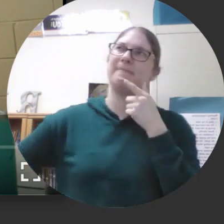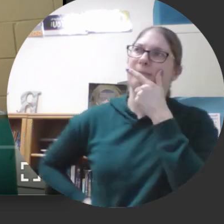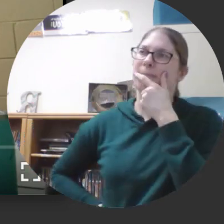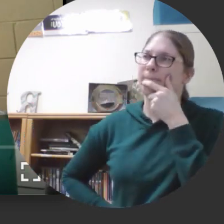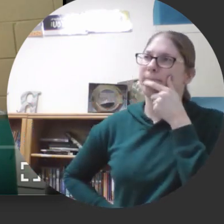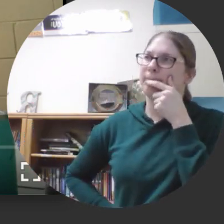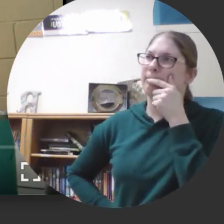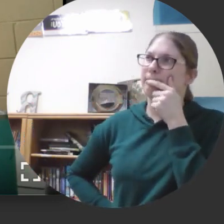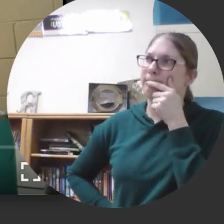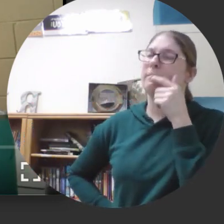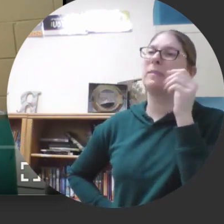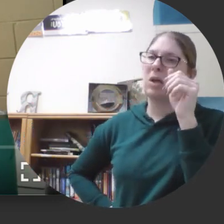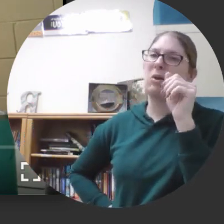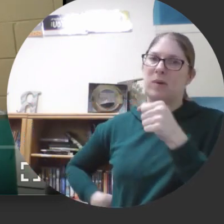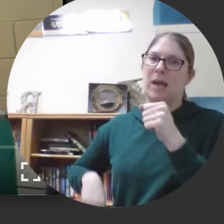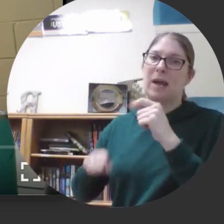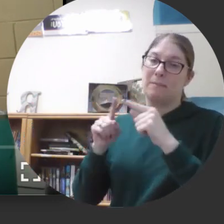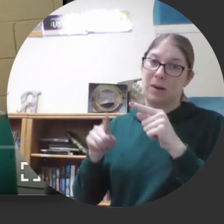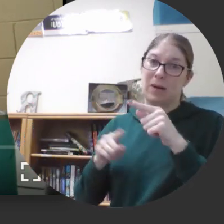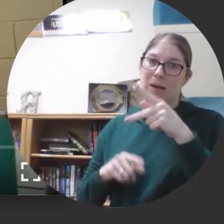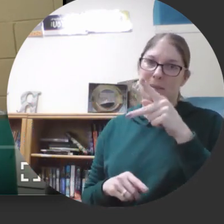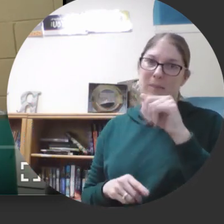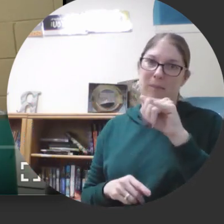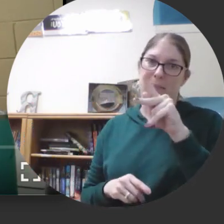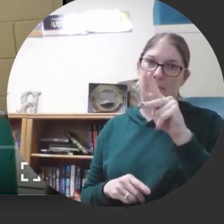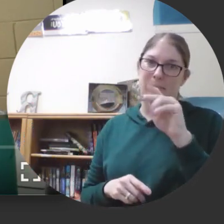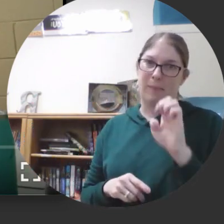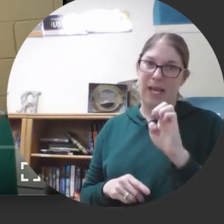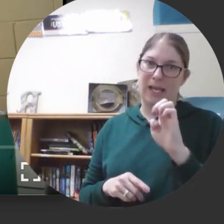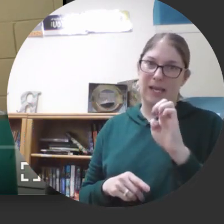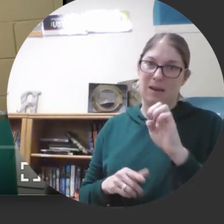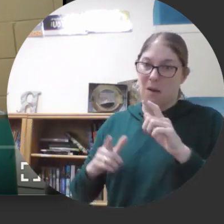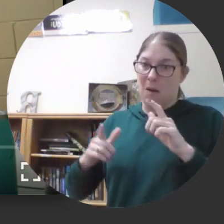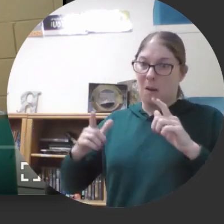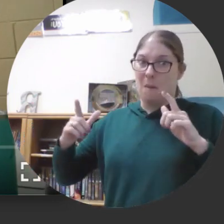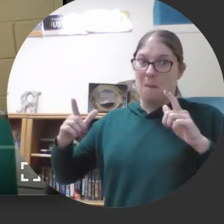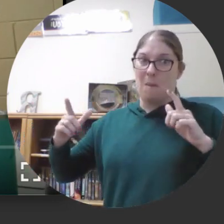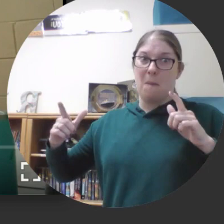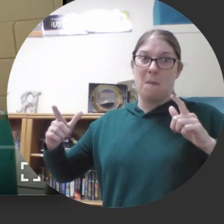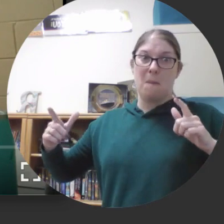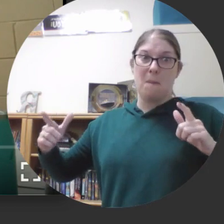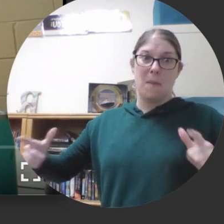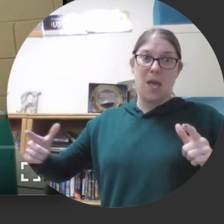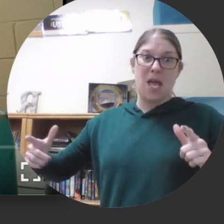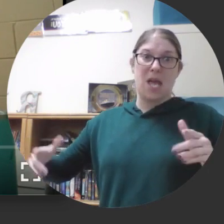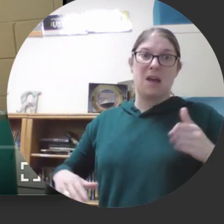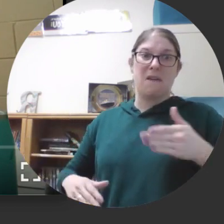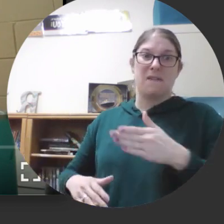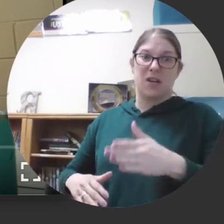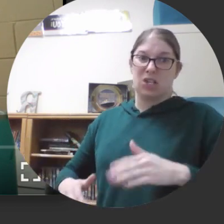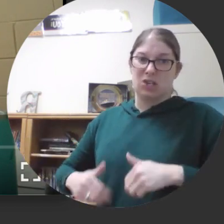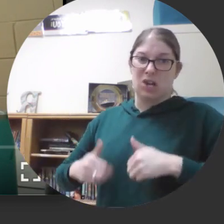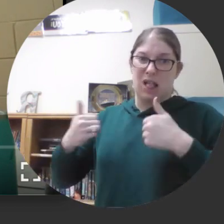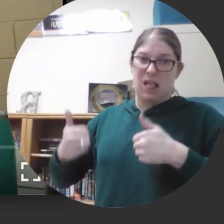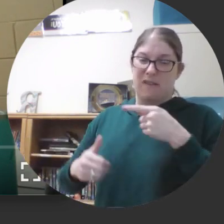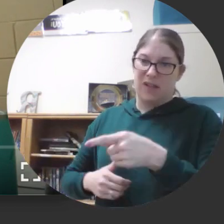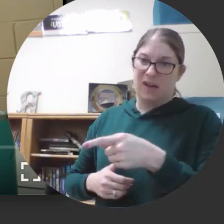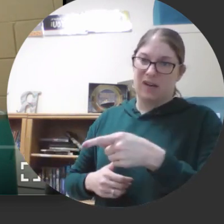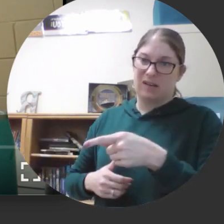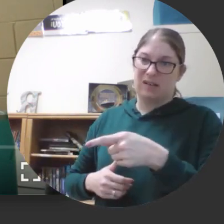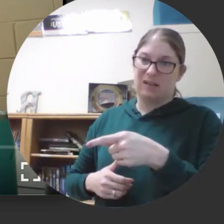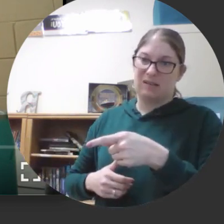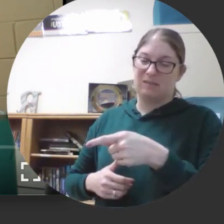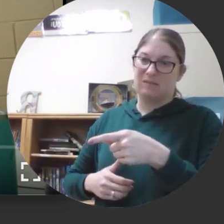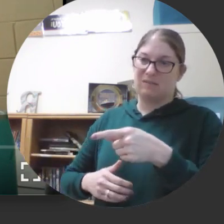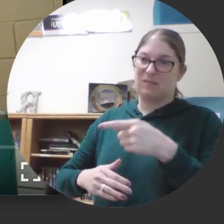at the moment. There are pike in there big enough to swallow him whole, said Grumble, and he picked up a sardine by its tail and dropped it into the bathtub. With